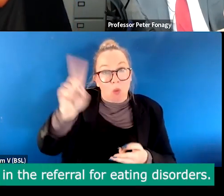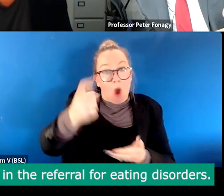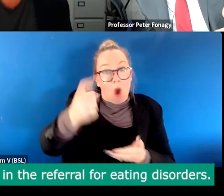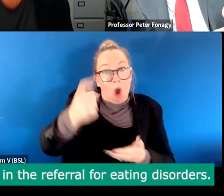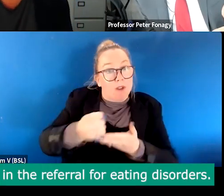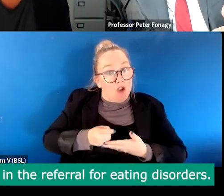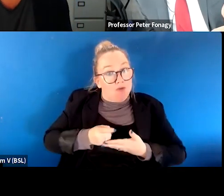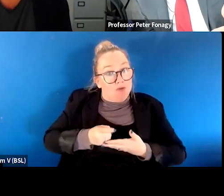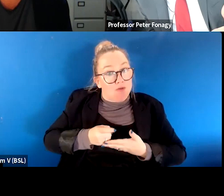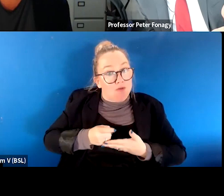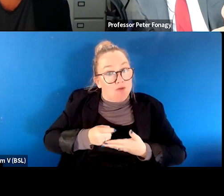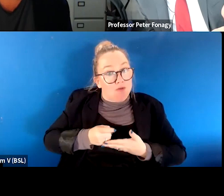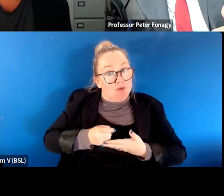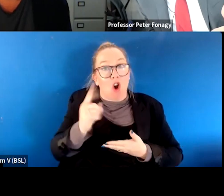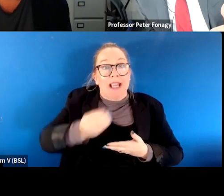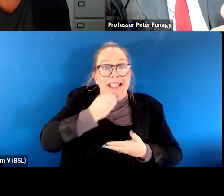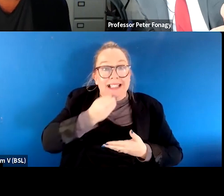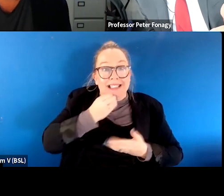for eating disorder.